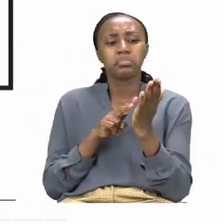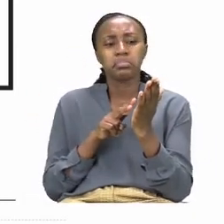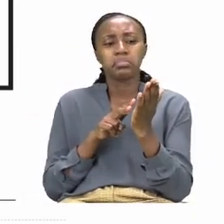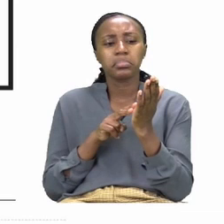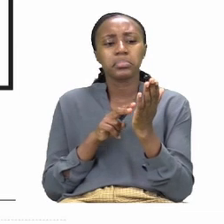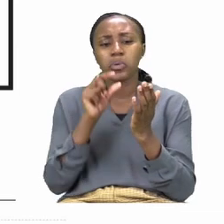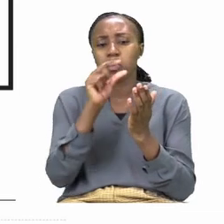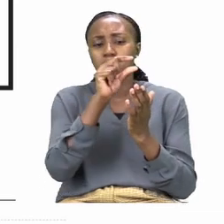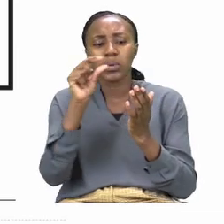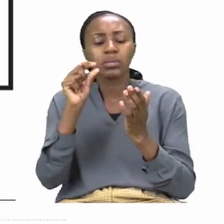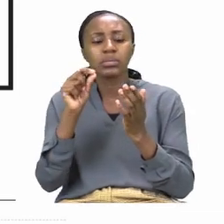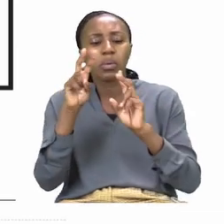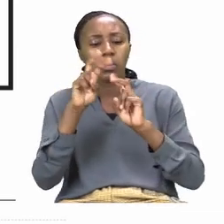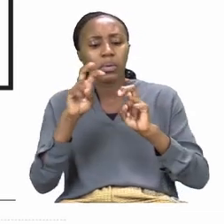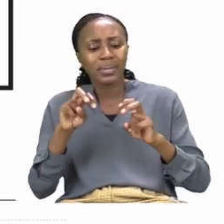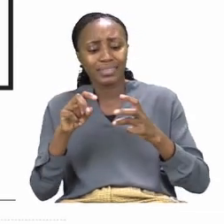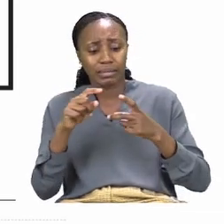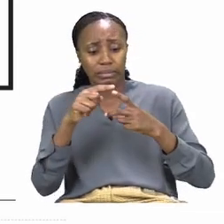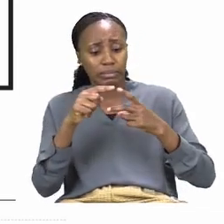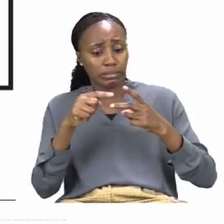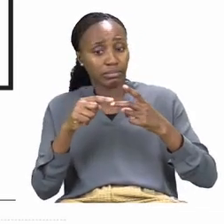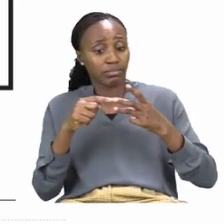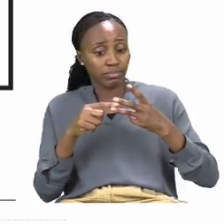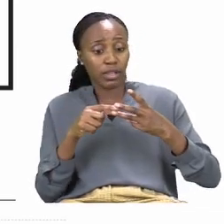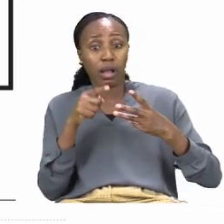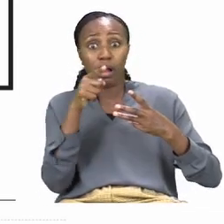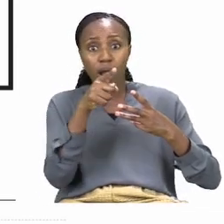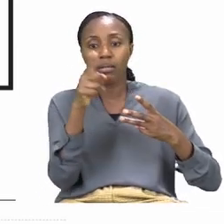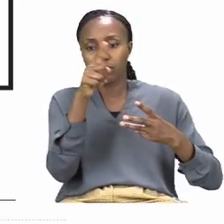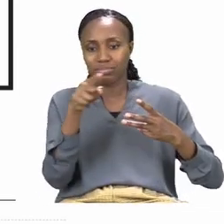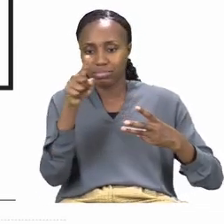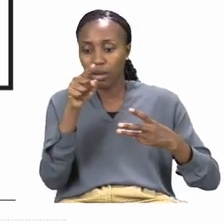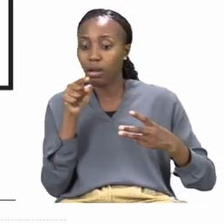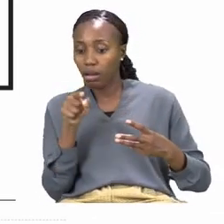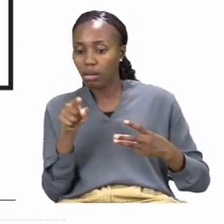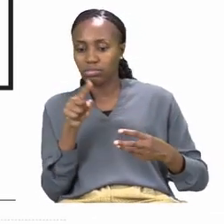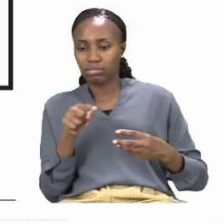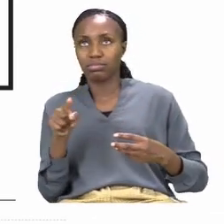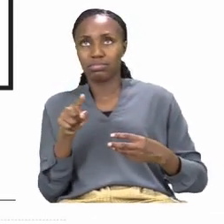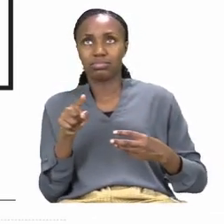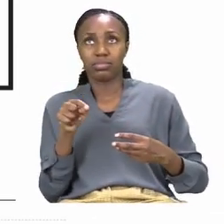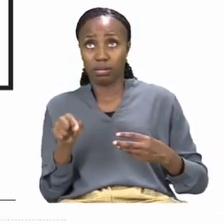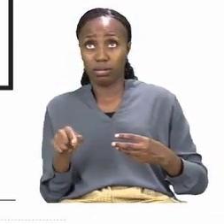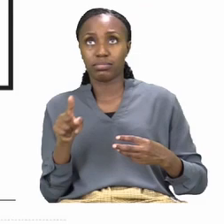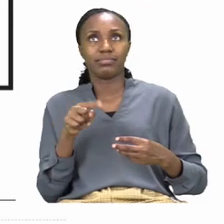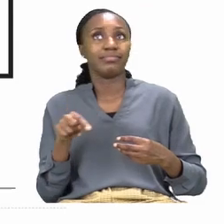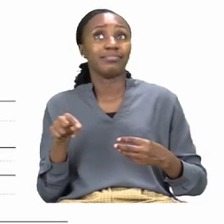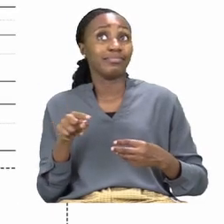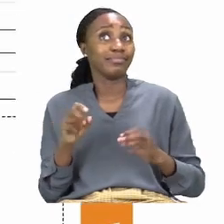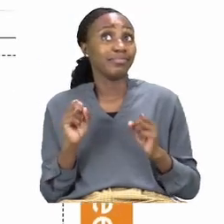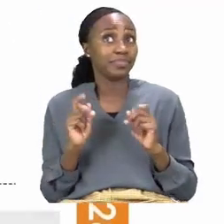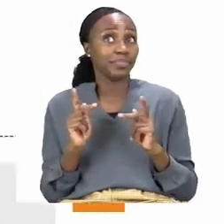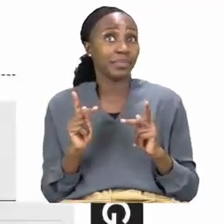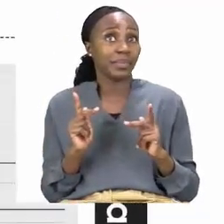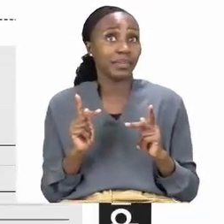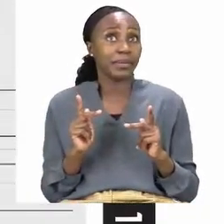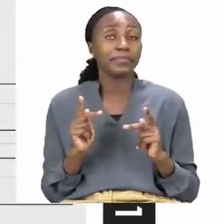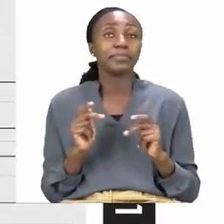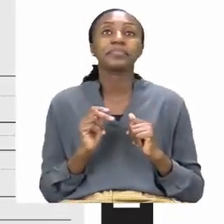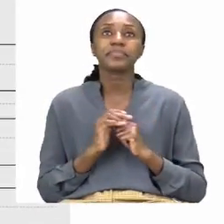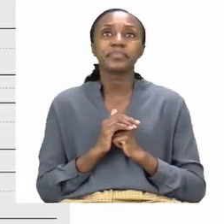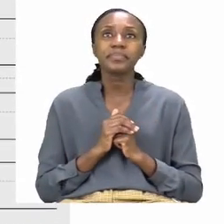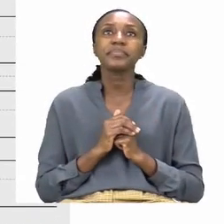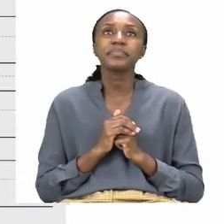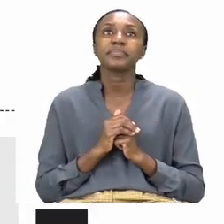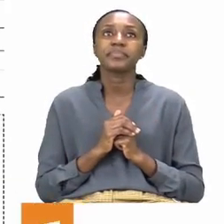sentence and then you go ahead and circle the sight words. Now let's quickly read the